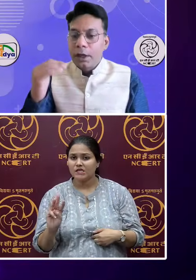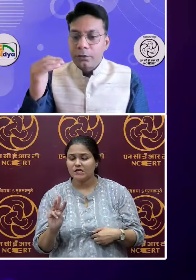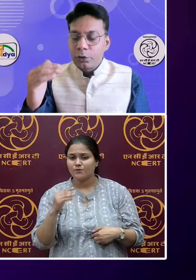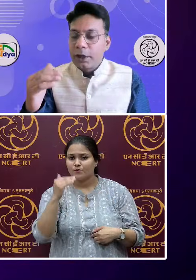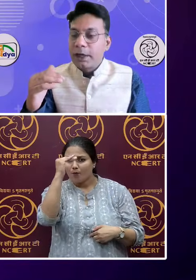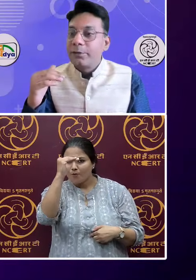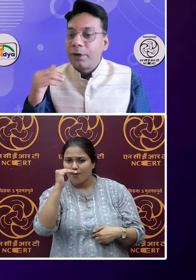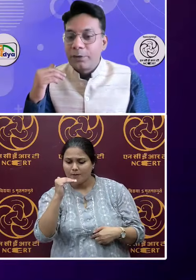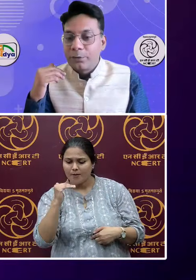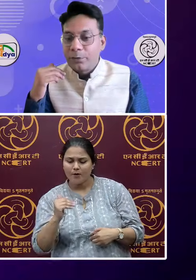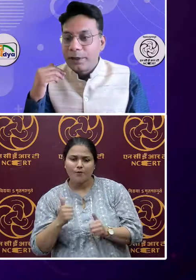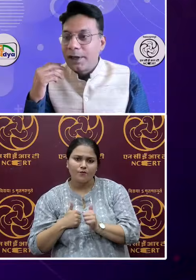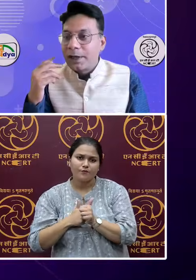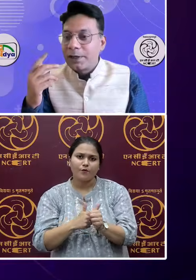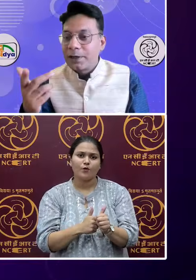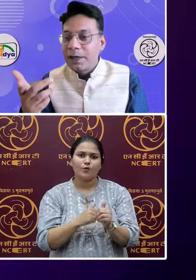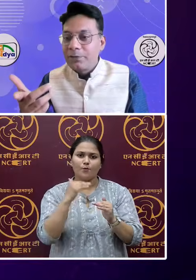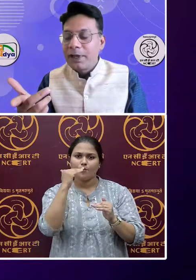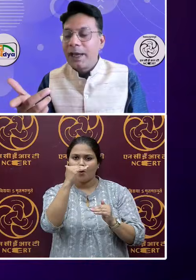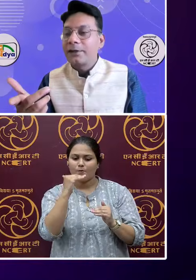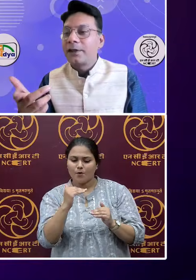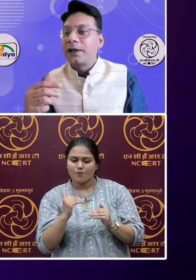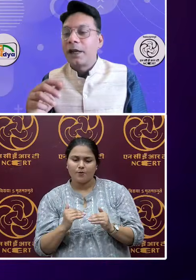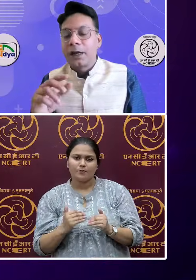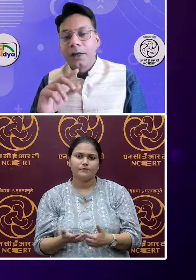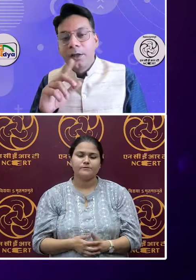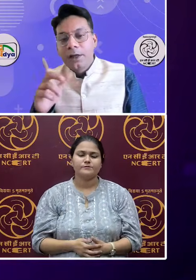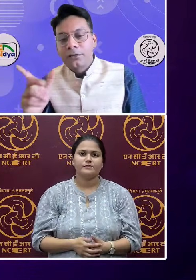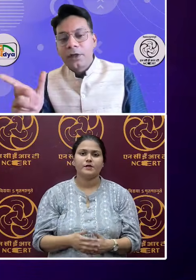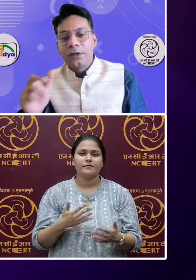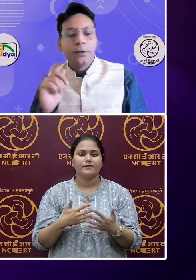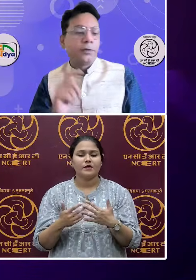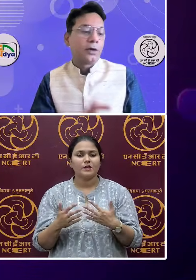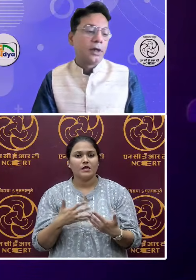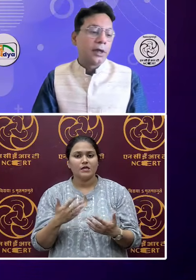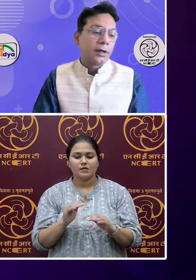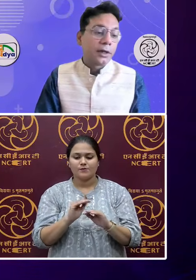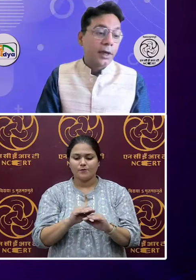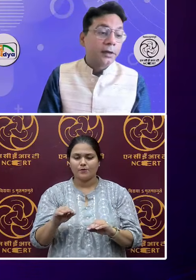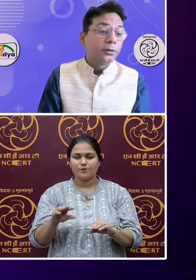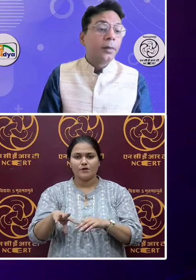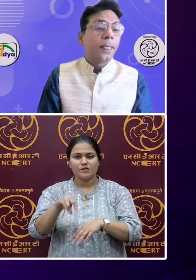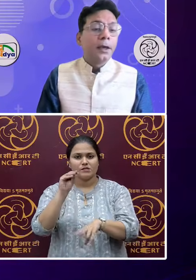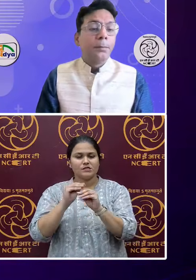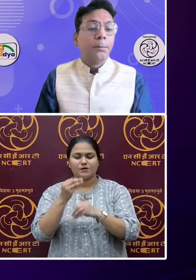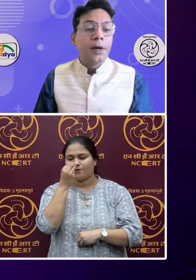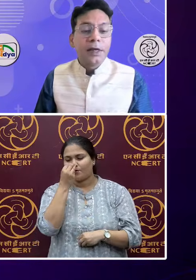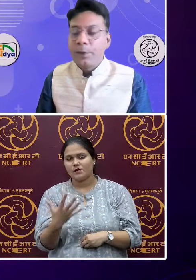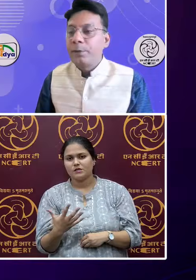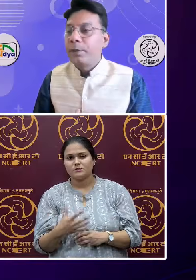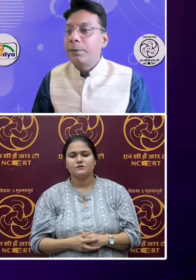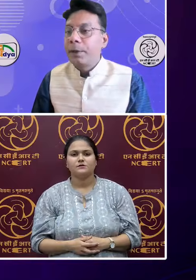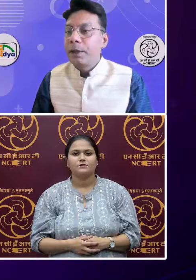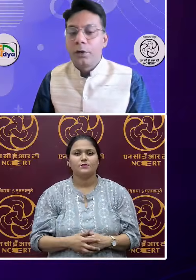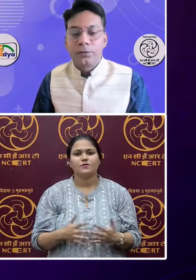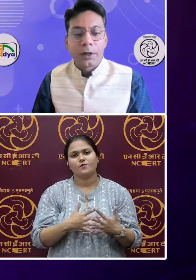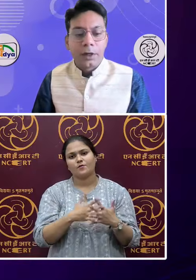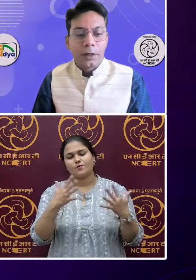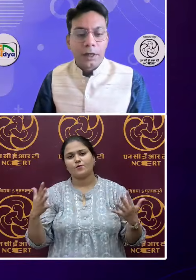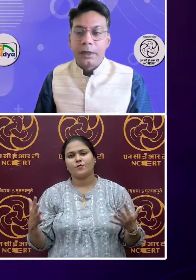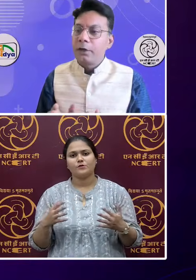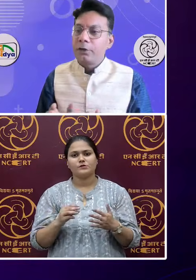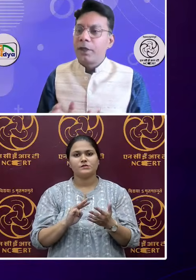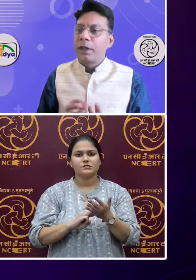them so that when the learner navigates the content, it's easy for the learner, correct? Multiple mapping of